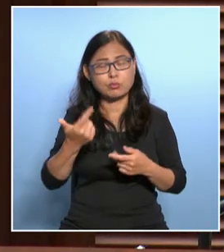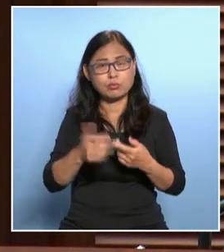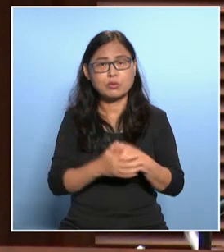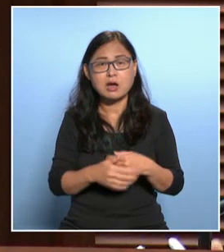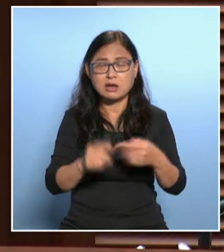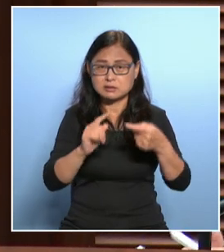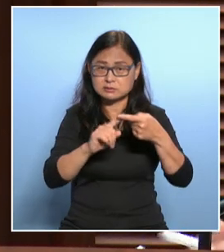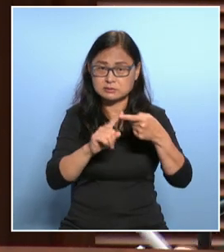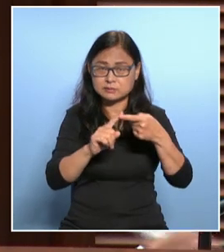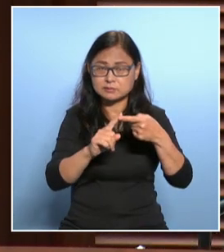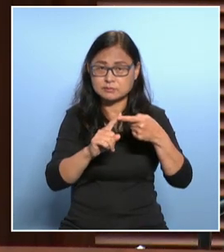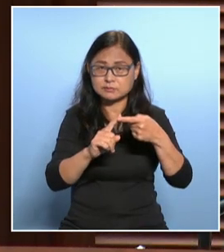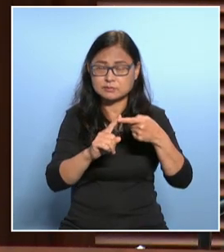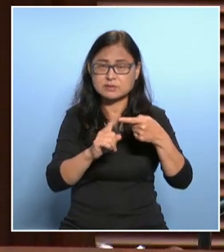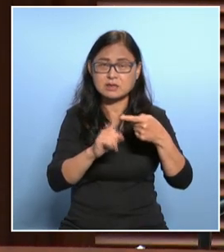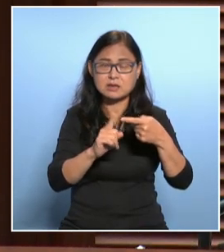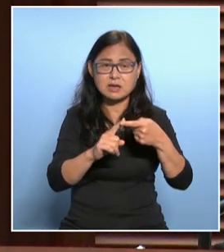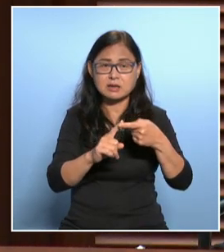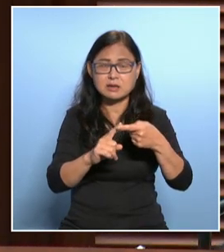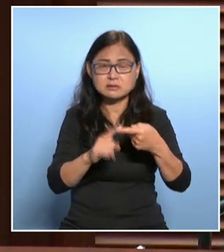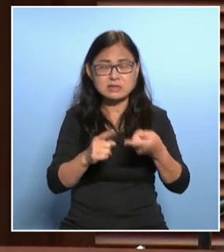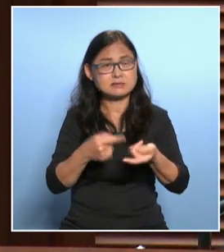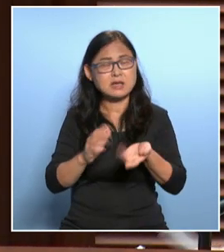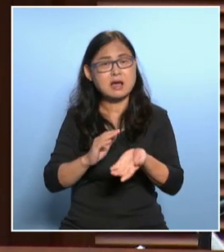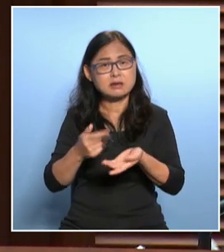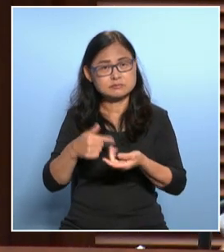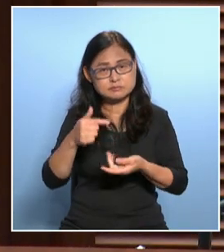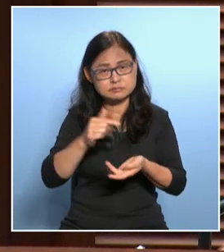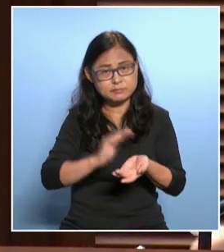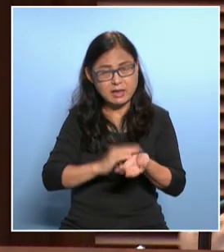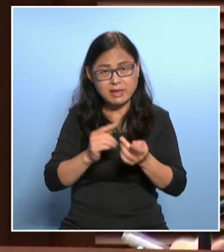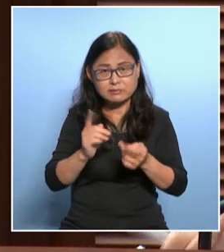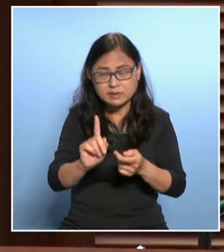There are a few factors that we need to consider before proceeding.